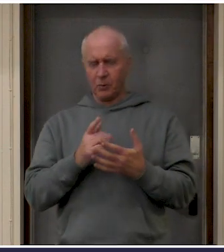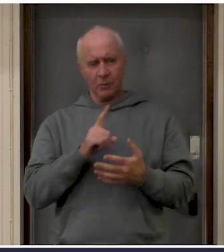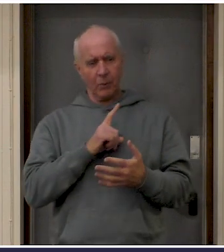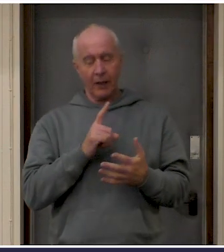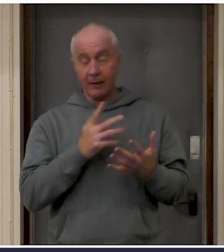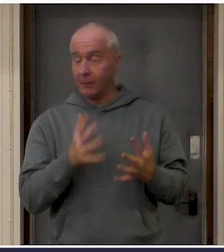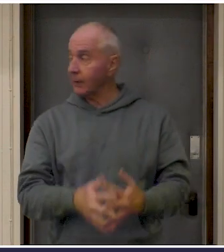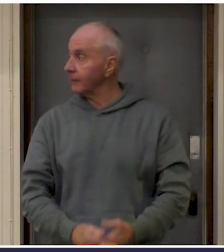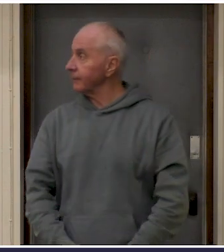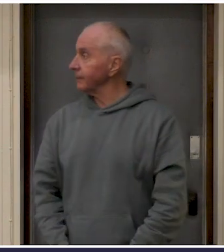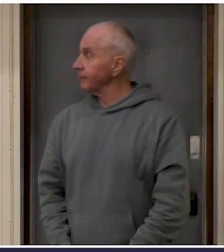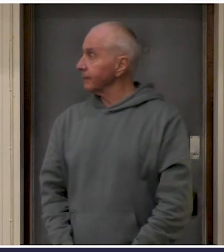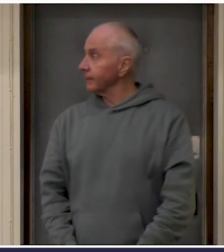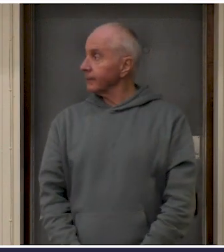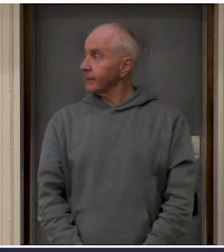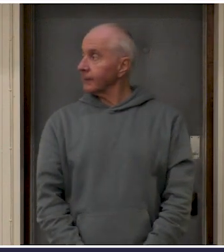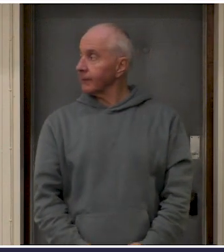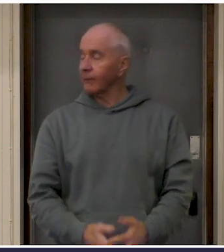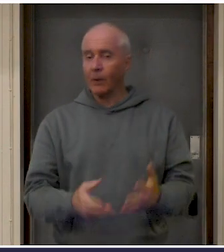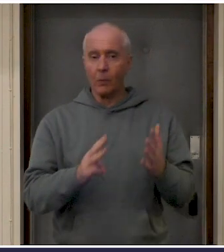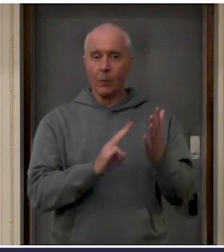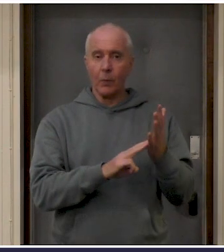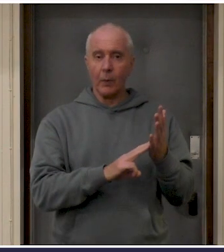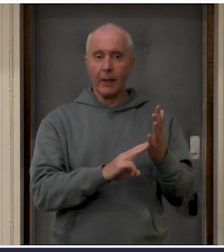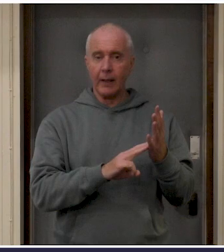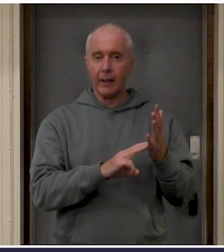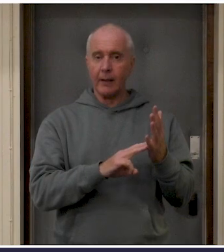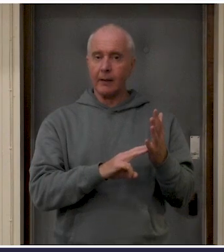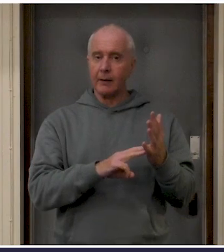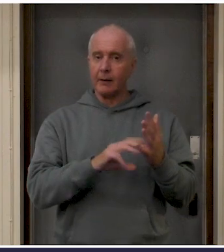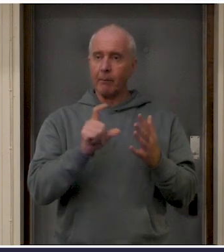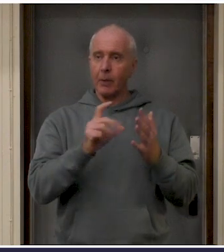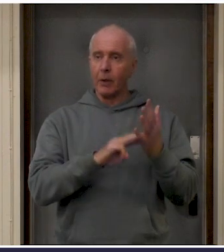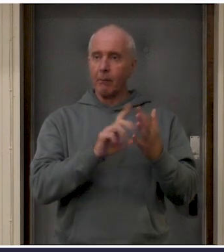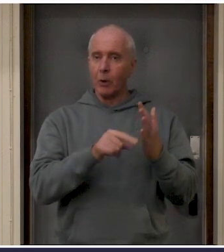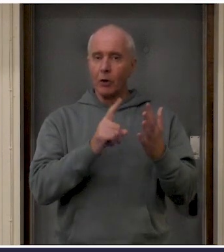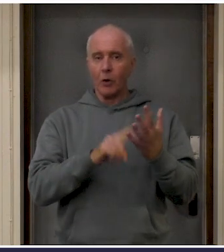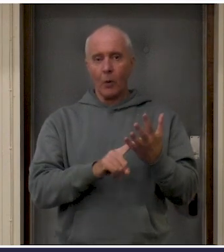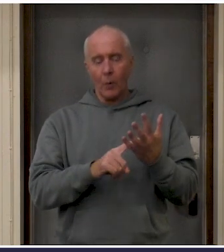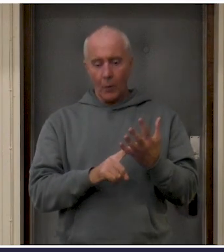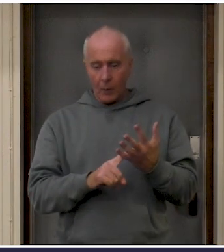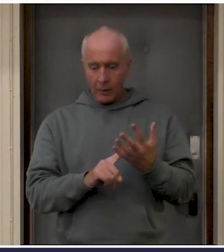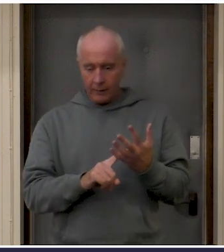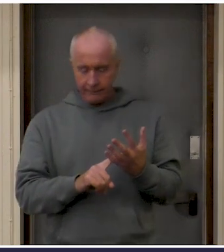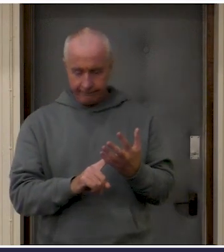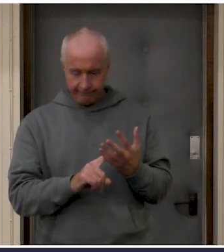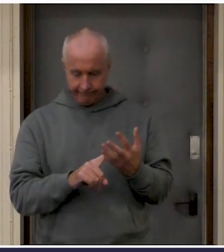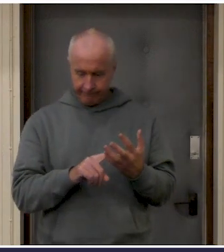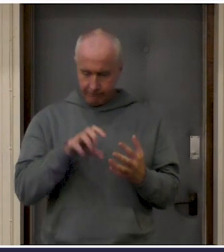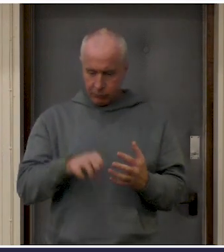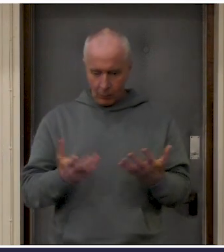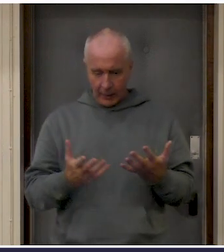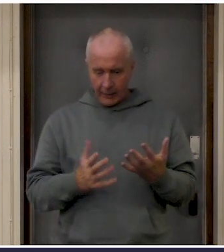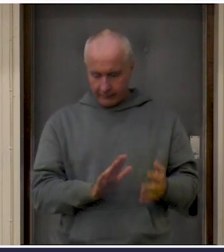But it was deployed in McMurdo Station in Antarctica. So a difficult deployment by